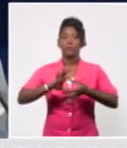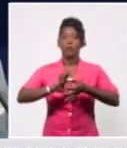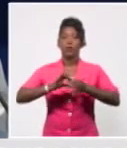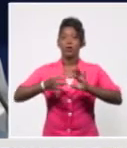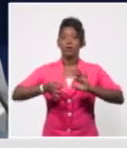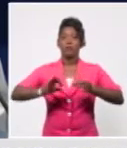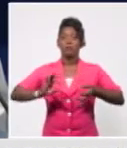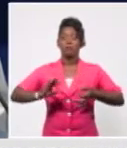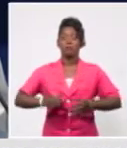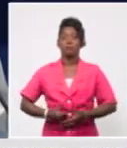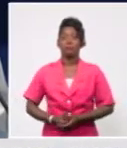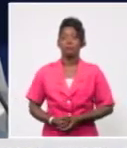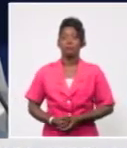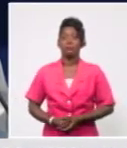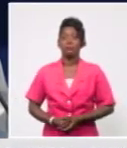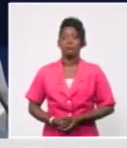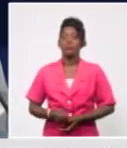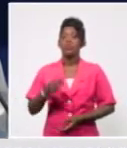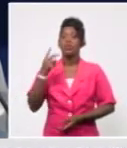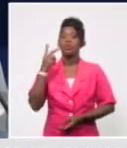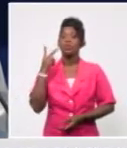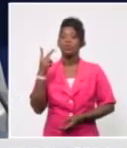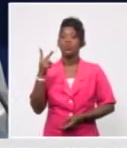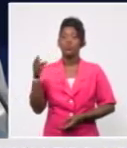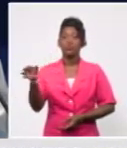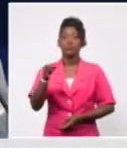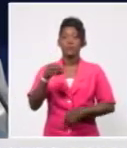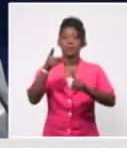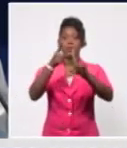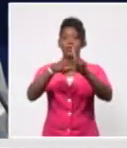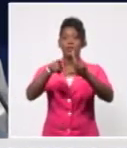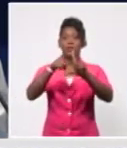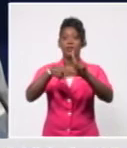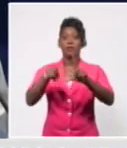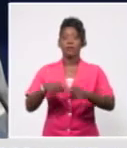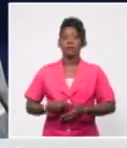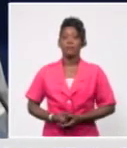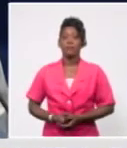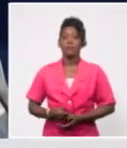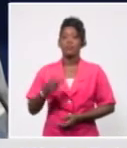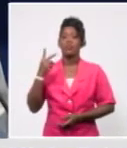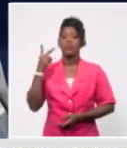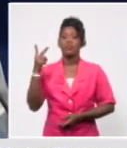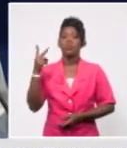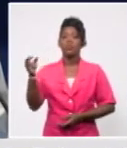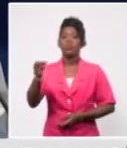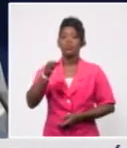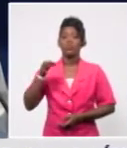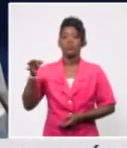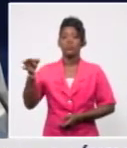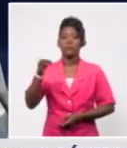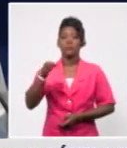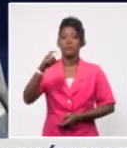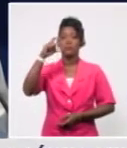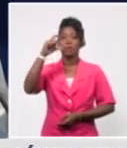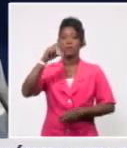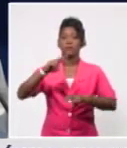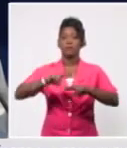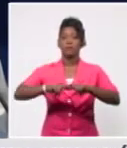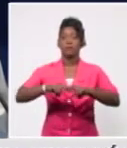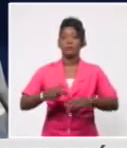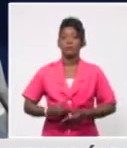with 1 case, and another from Unión de Reyes. The case diagnosed